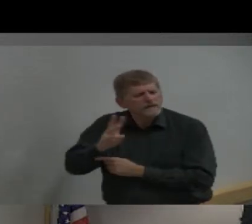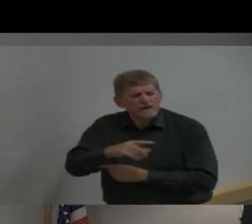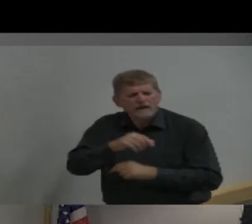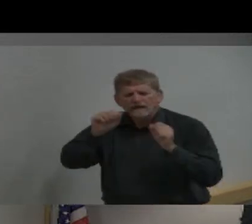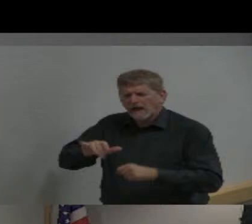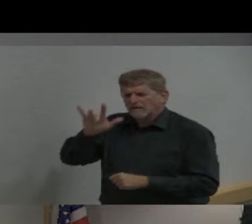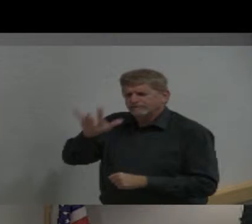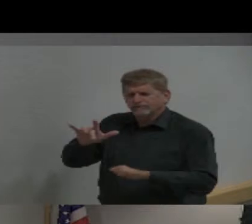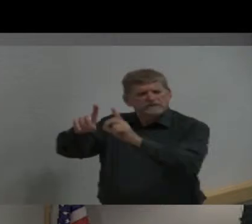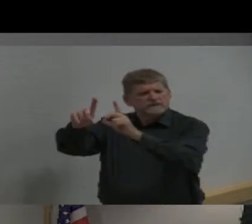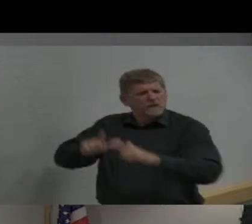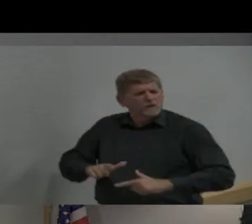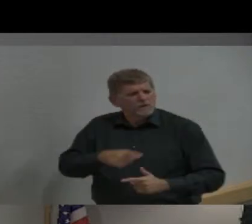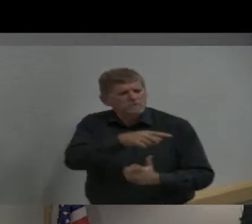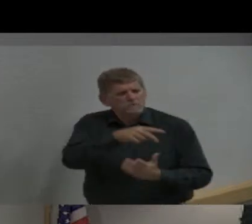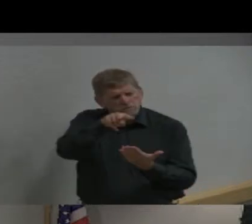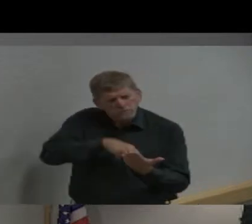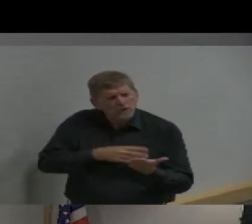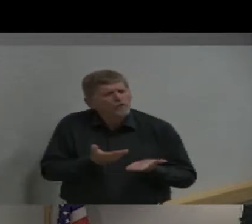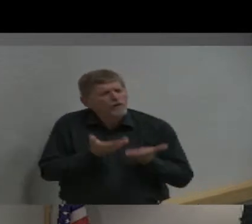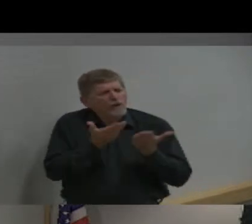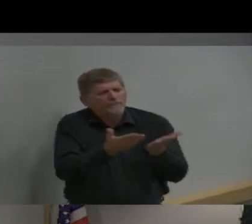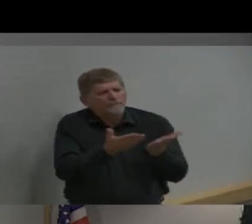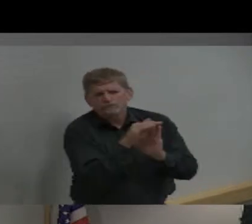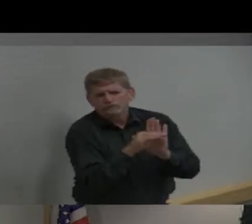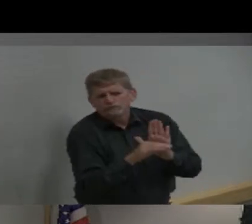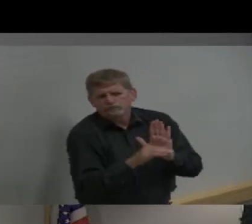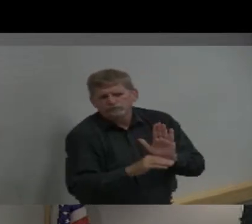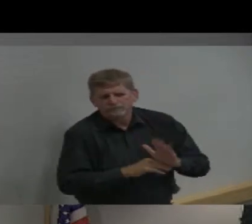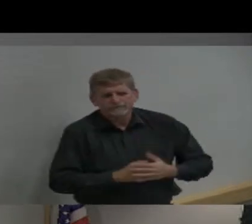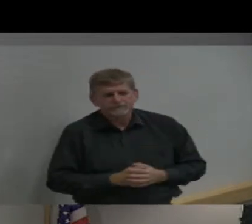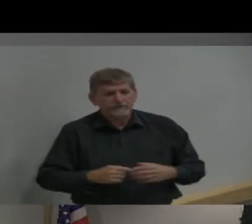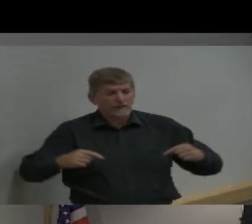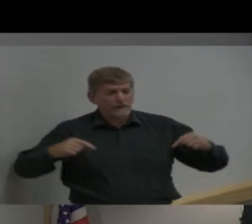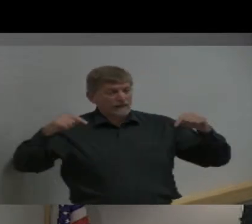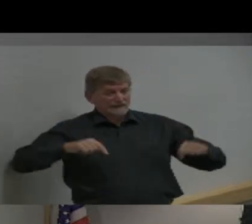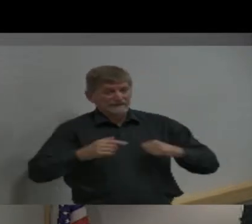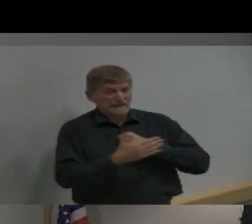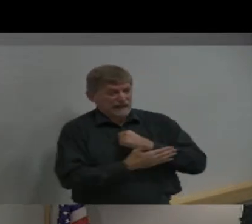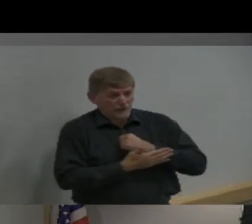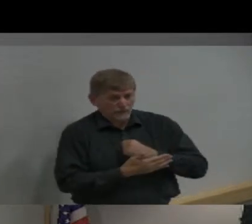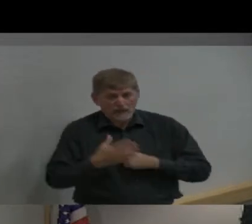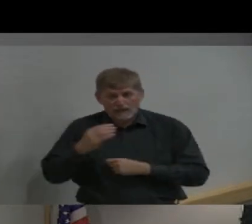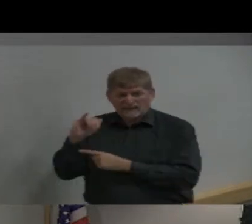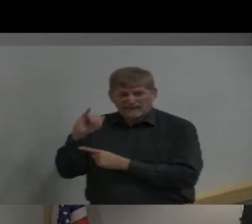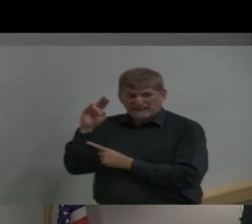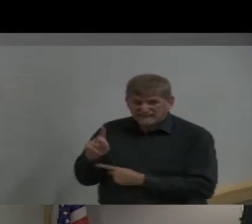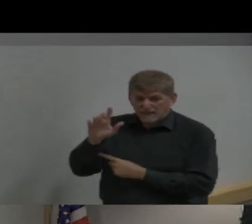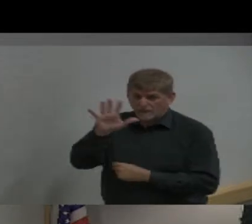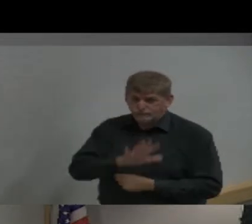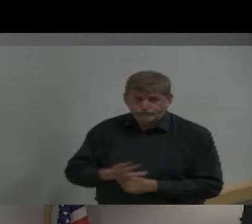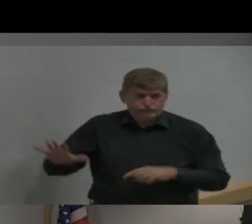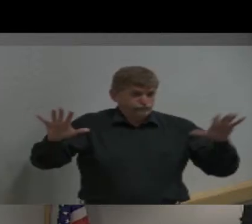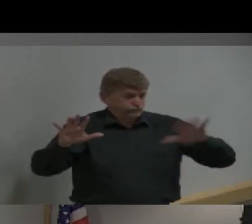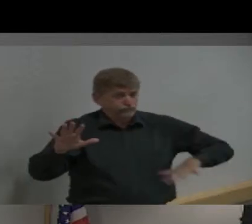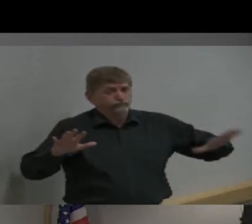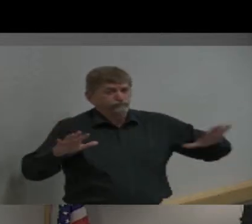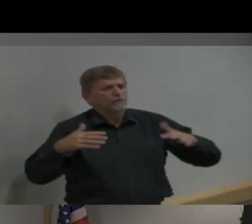With our increasing numbers both here in our county and throughout the state, it is very important that we all resist pandemic